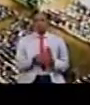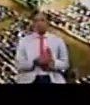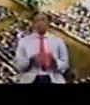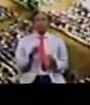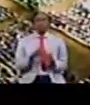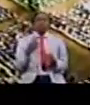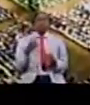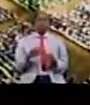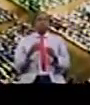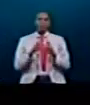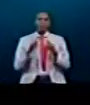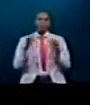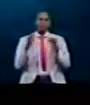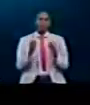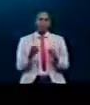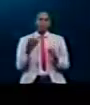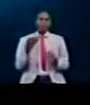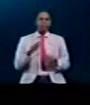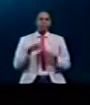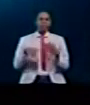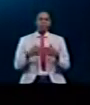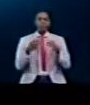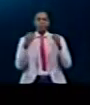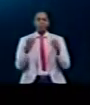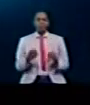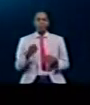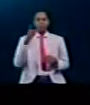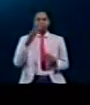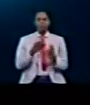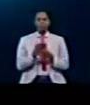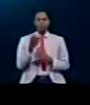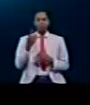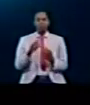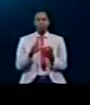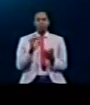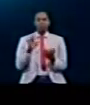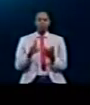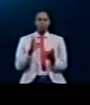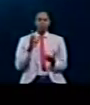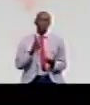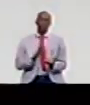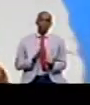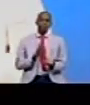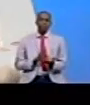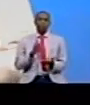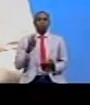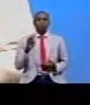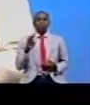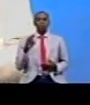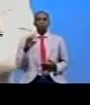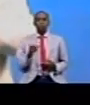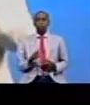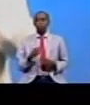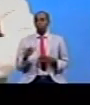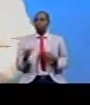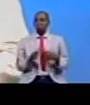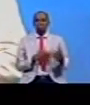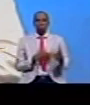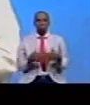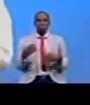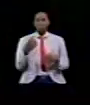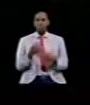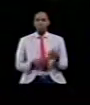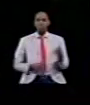Lord. Father God, open heaven, O Lord. And provide for us, O Lord, so we'll be able to be up and doing, O Lord, and be able